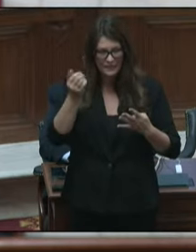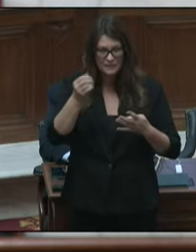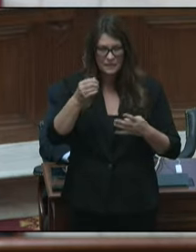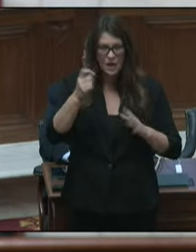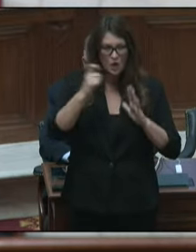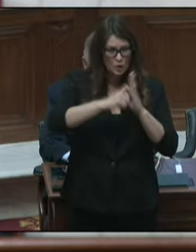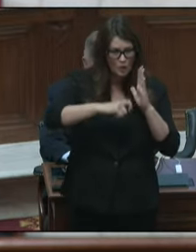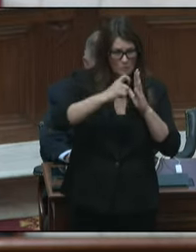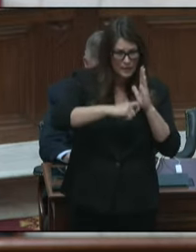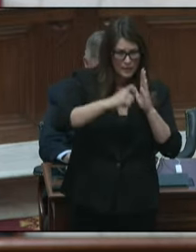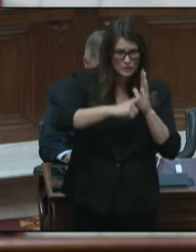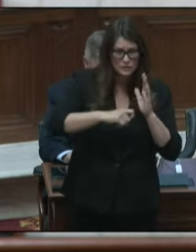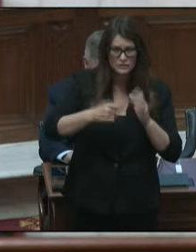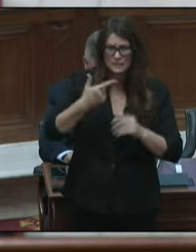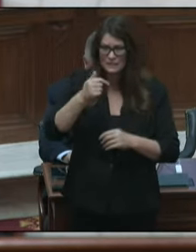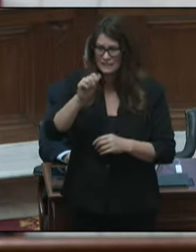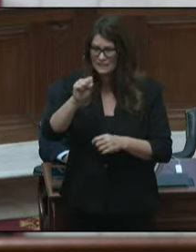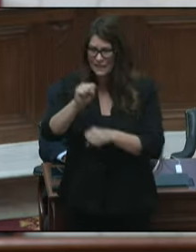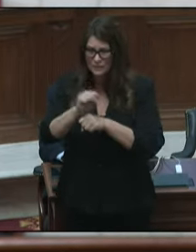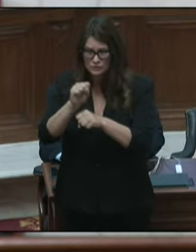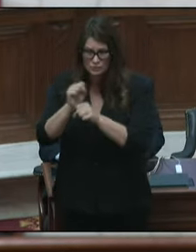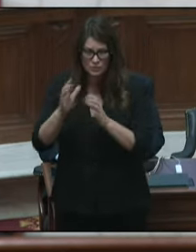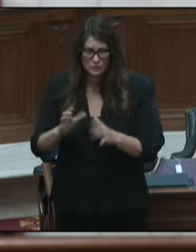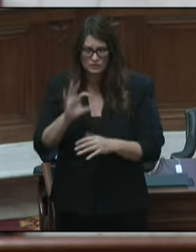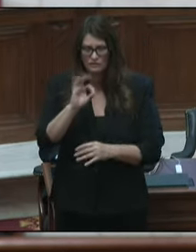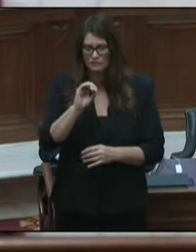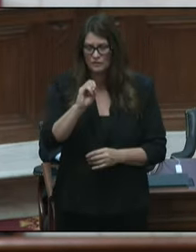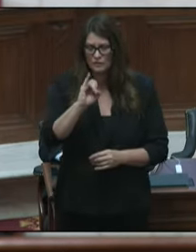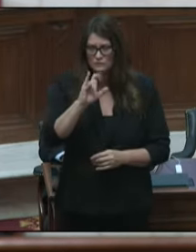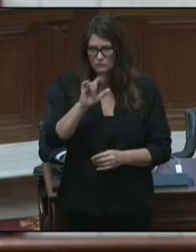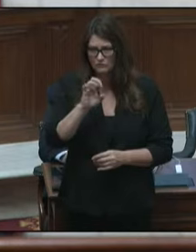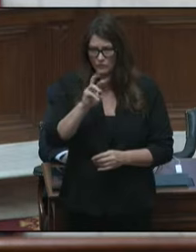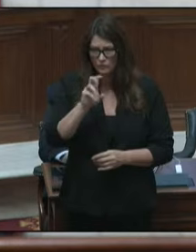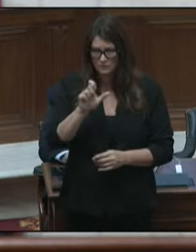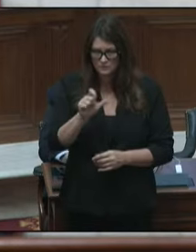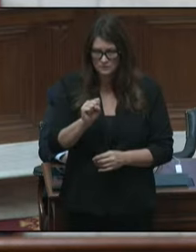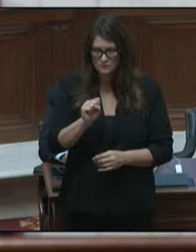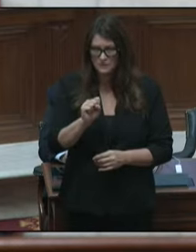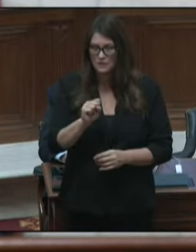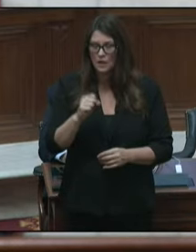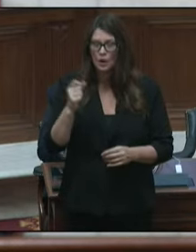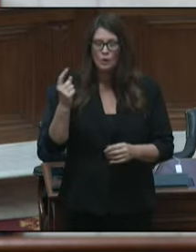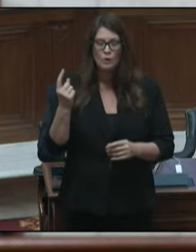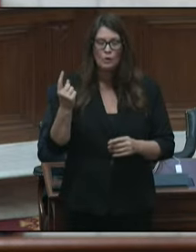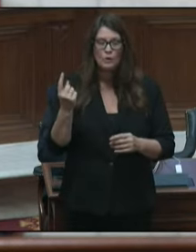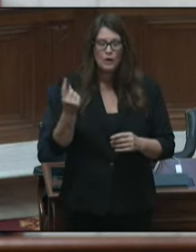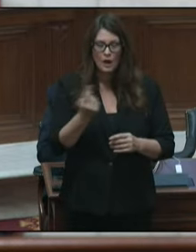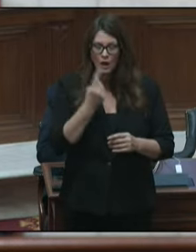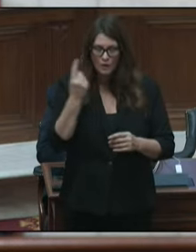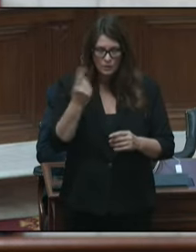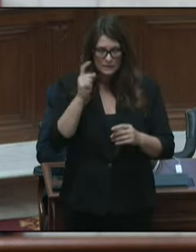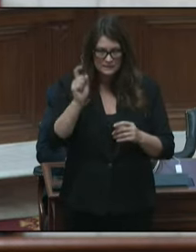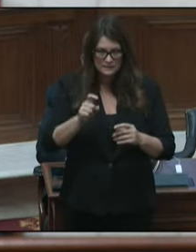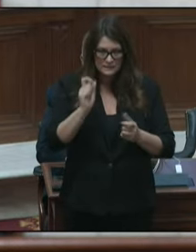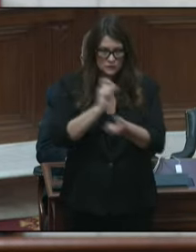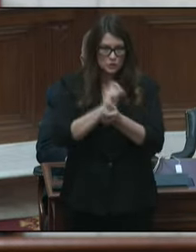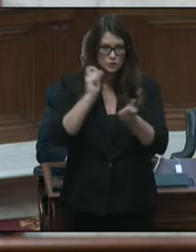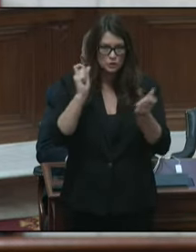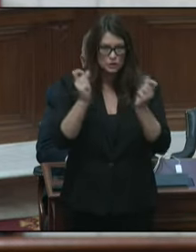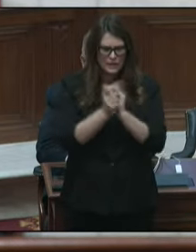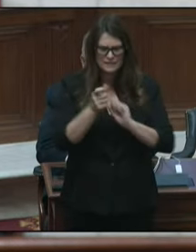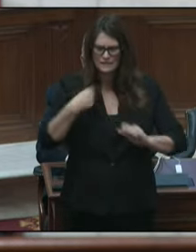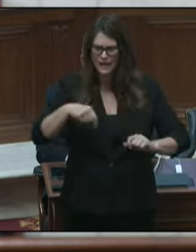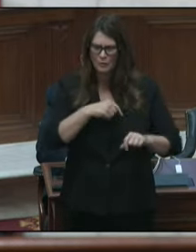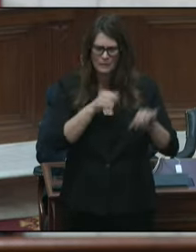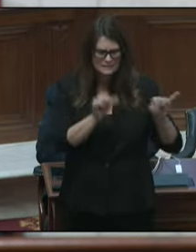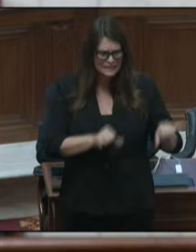our gas workers, and our fossil fuels. We need to absolutely change our standard of